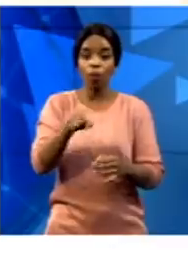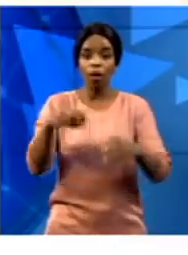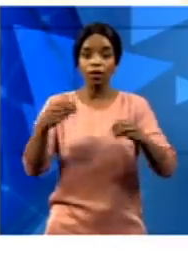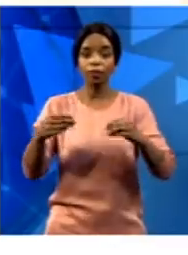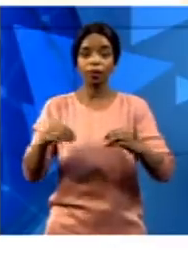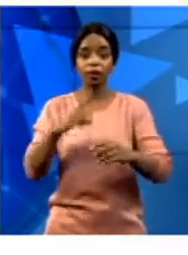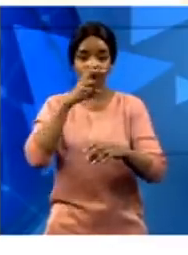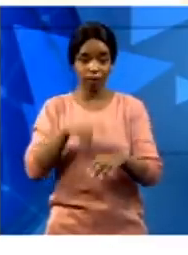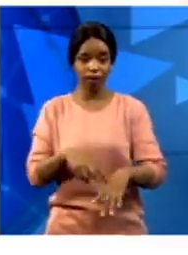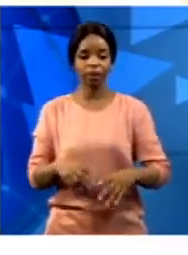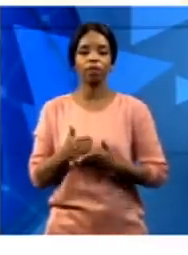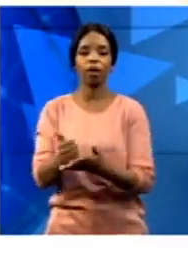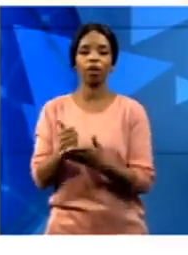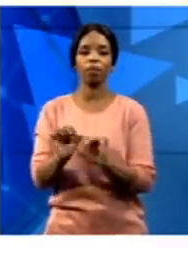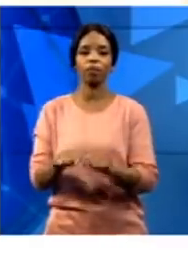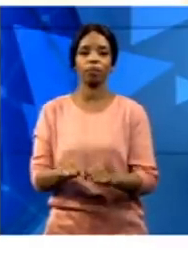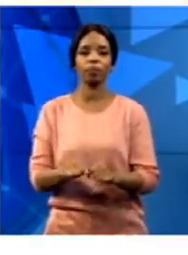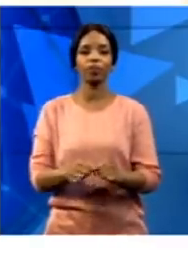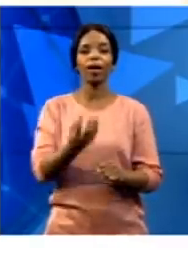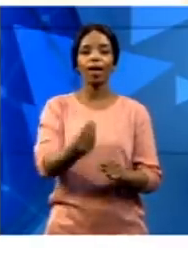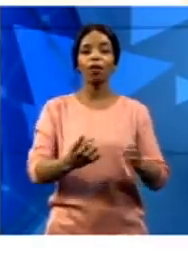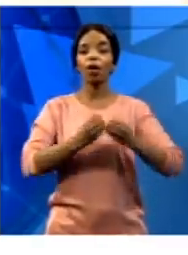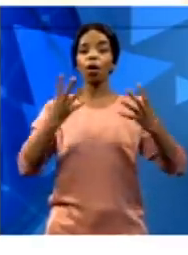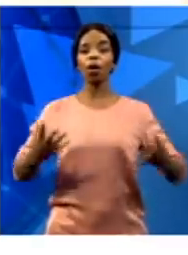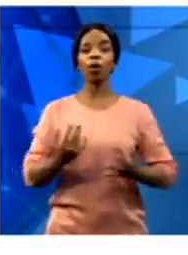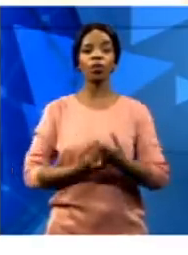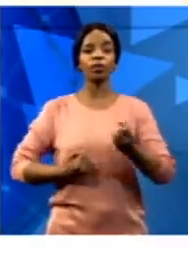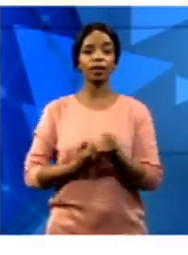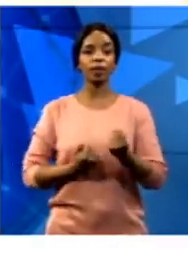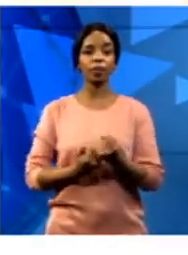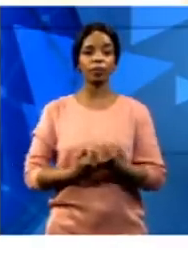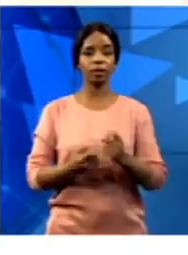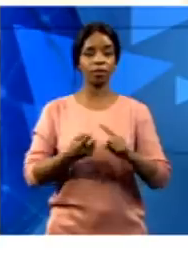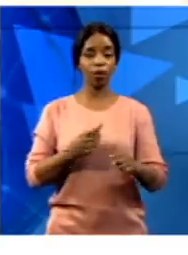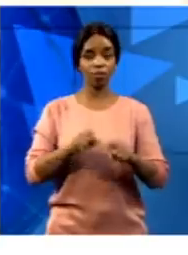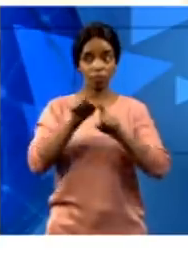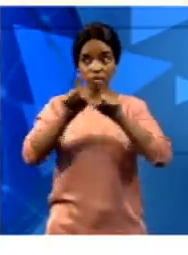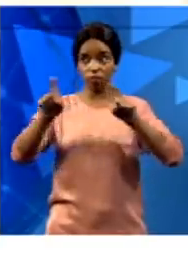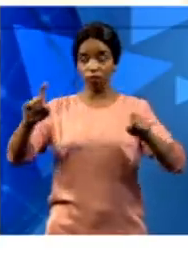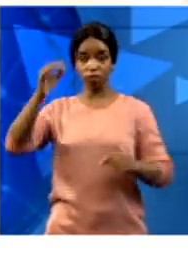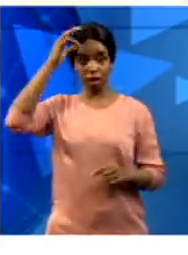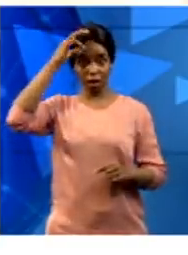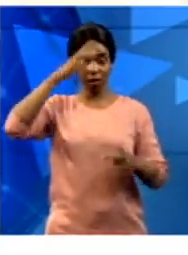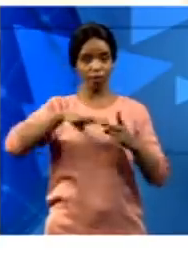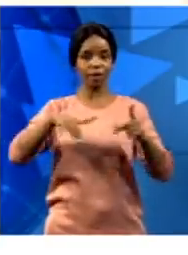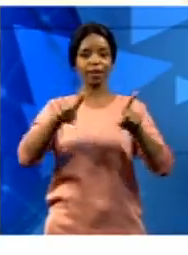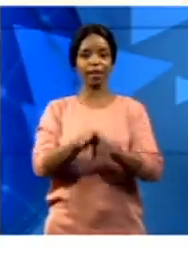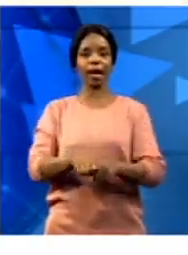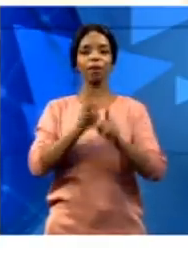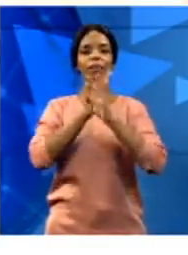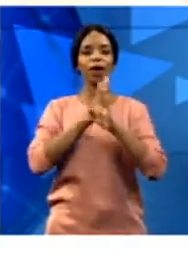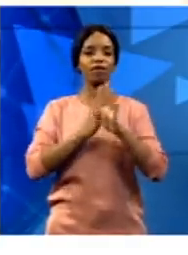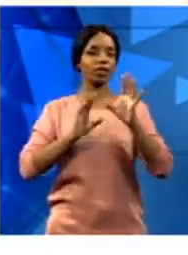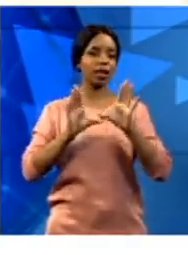turns out there's quite a lot of support from different elements of government and the private sector. You saw early